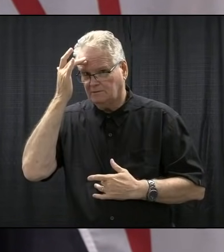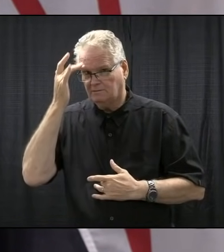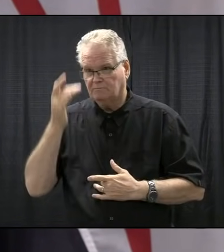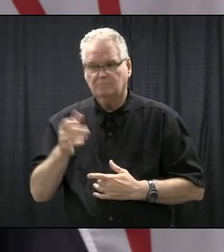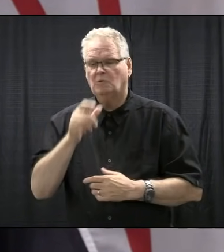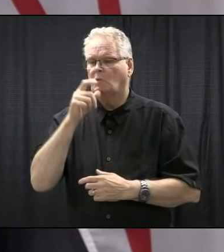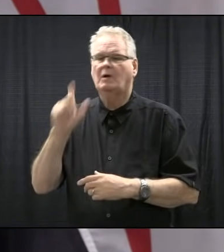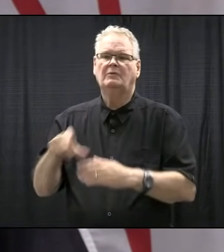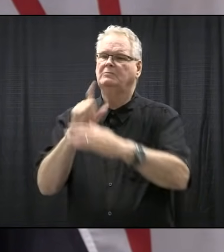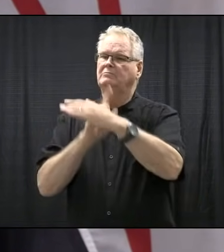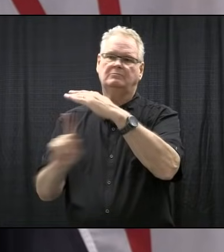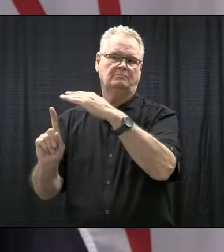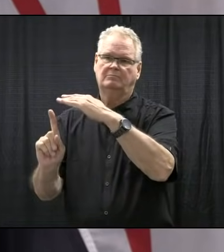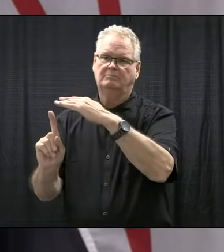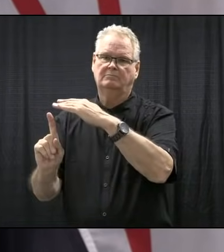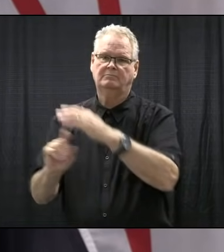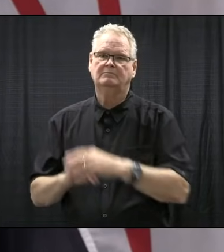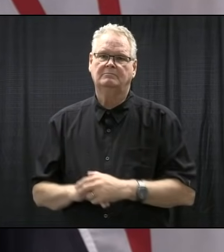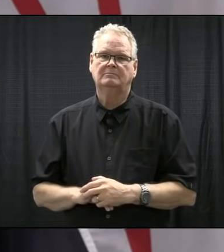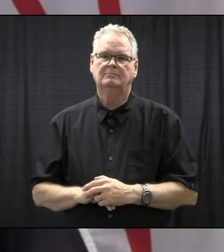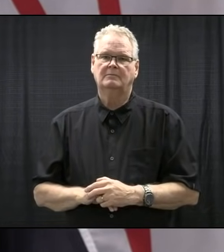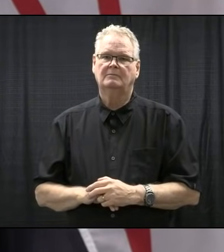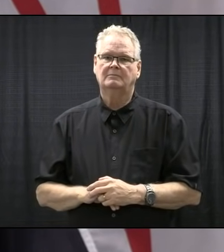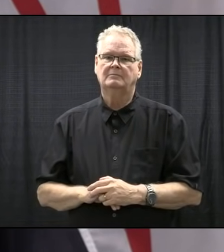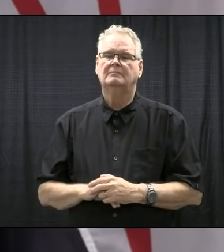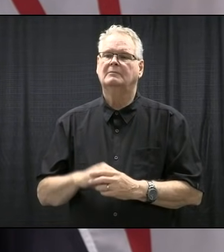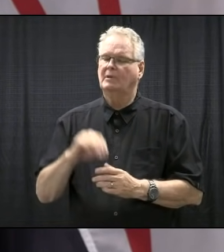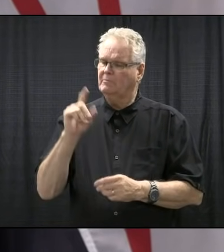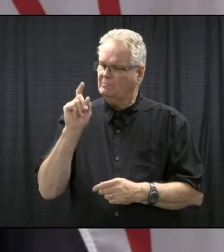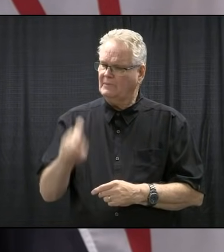monitor for symptoms and isolate should any symptoms develop.